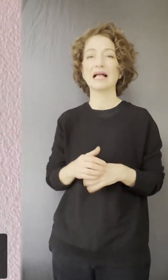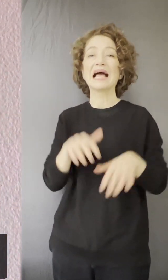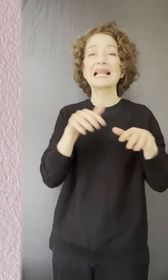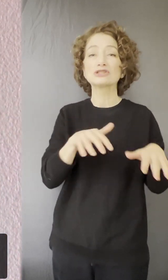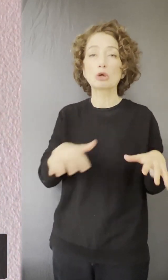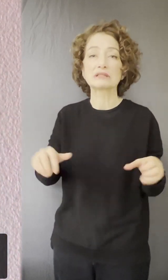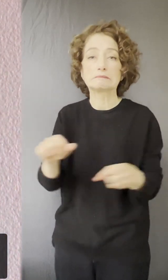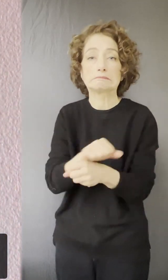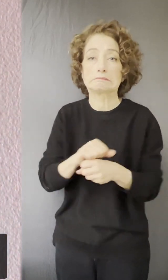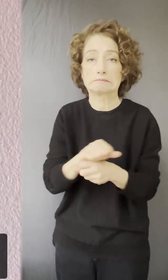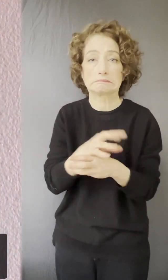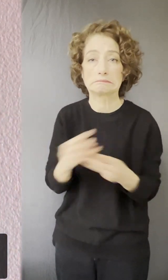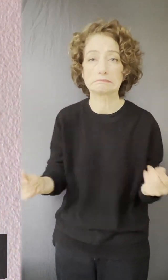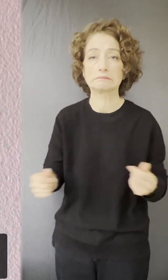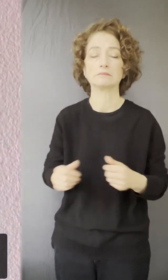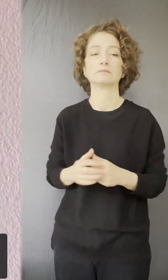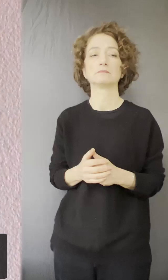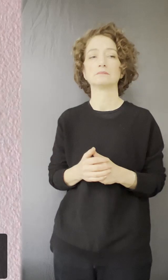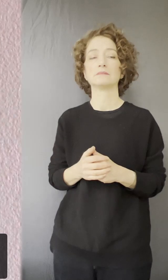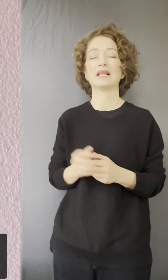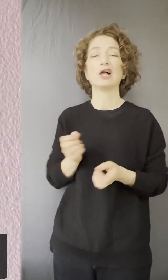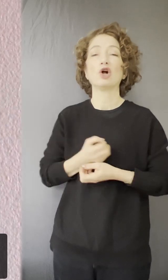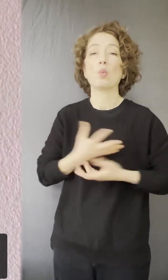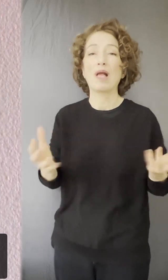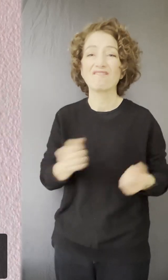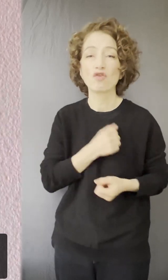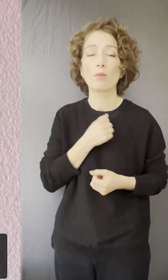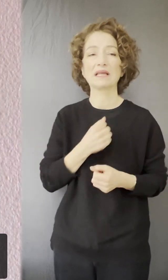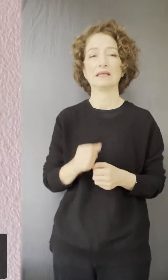economic disparities and lack of resources,